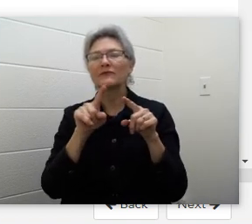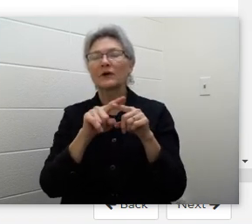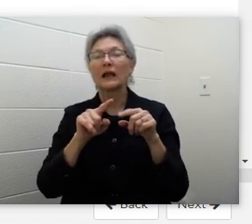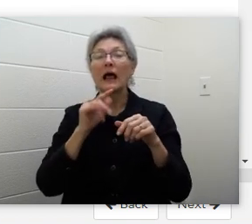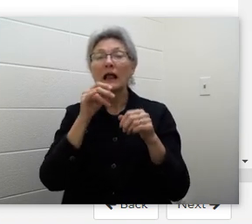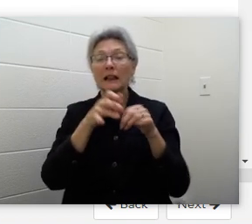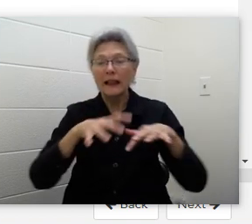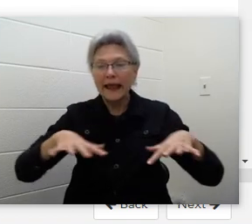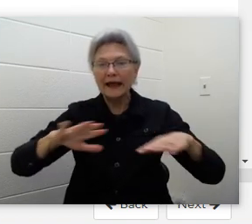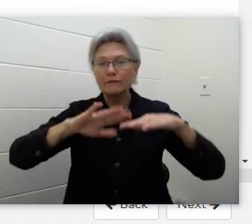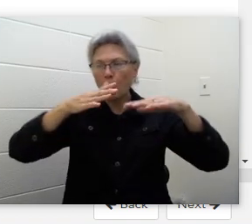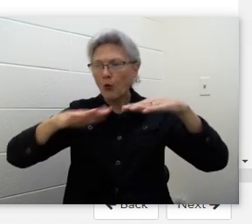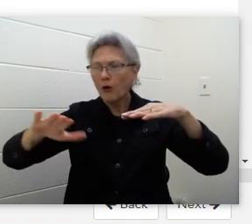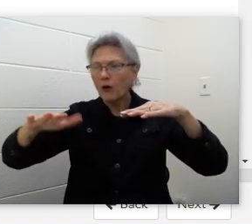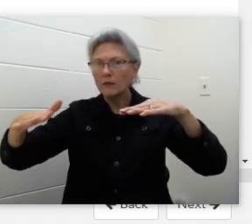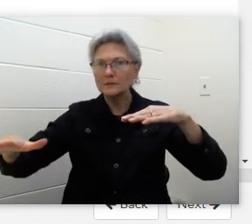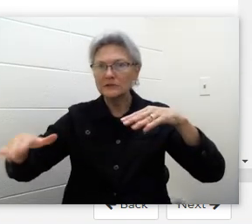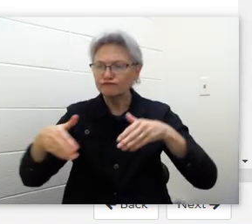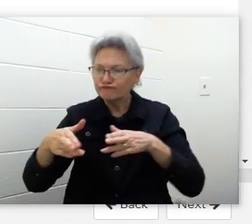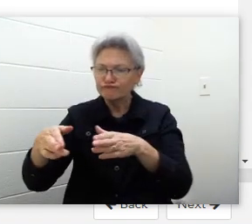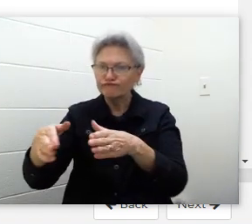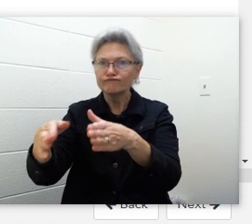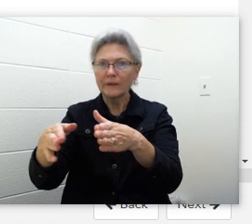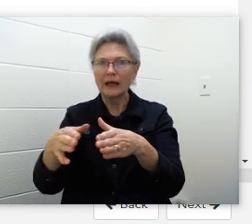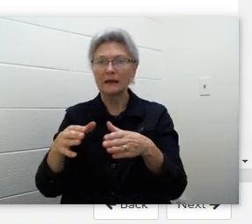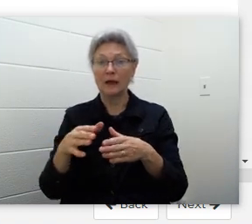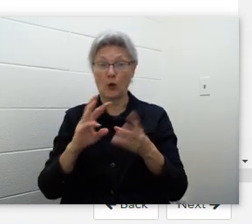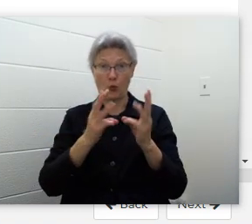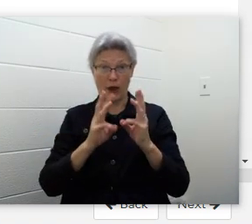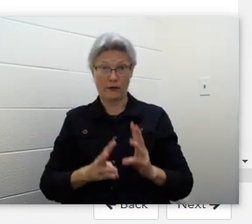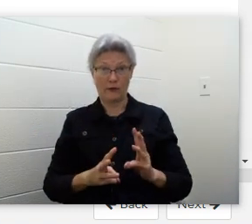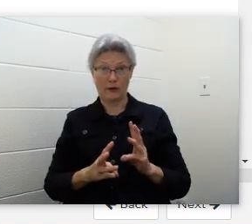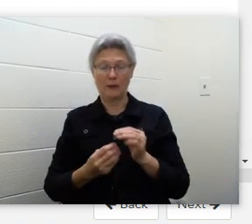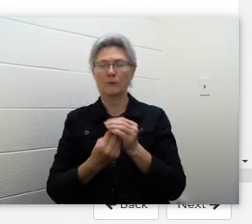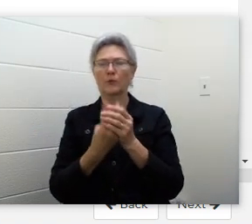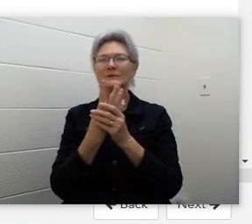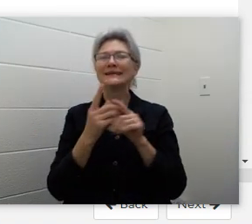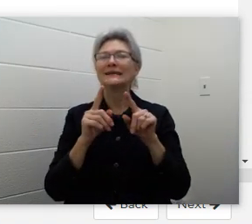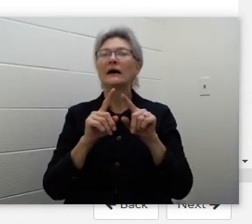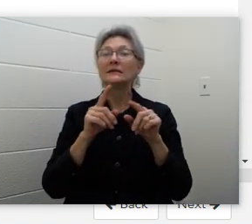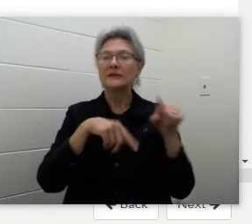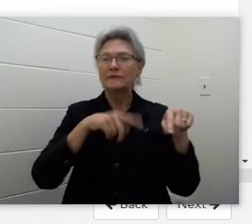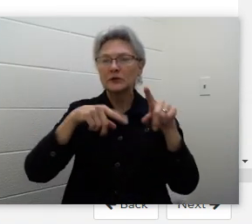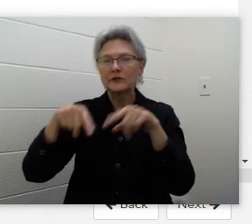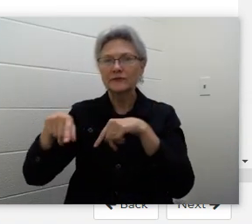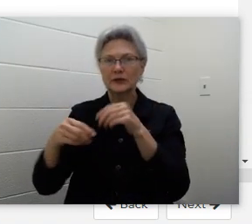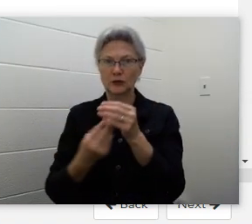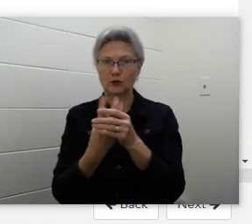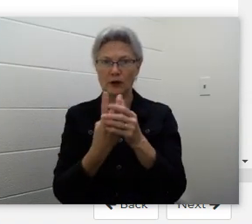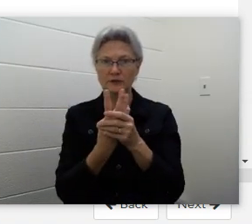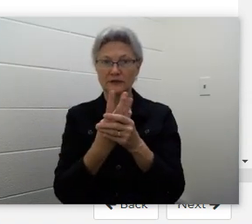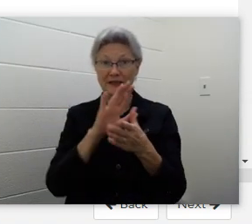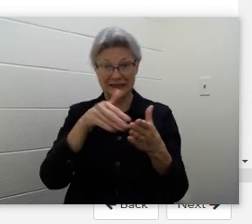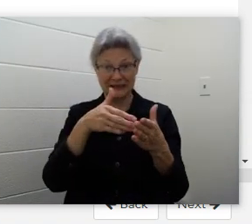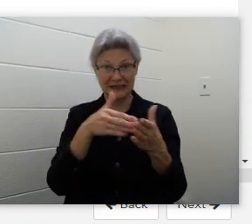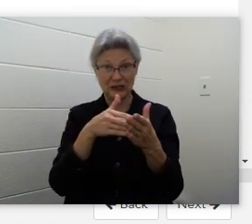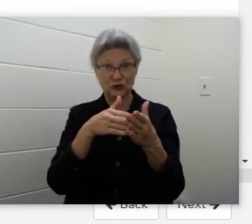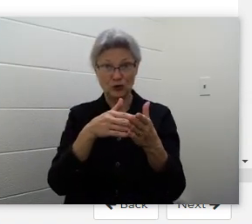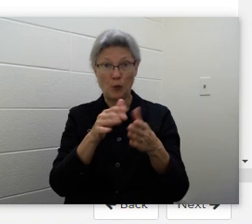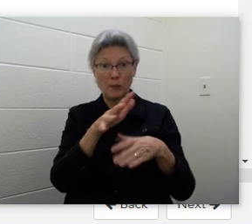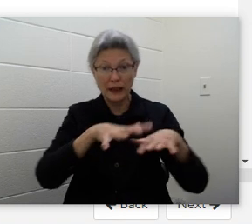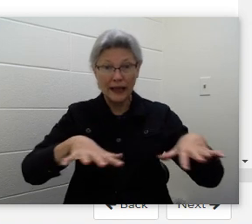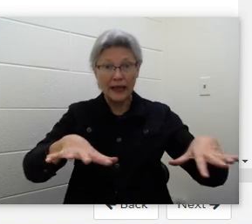and climates, it produces a variety of crops. The Central Plains are perfect for growing corn. In fact, the area